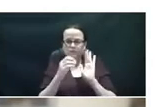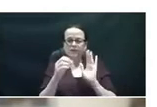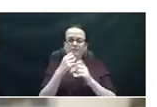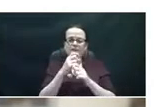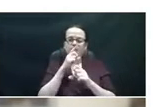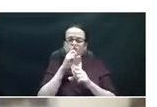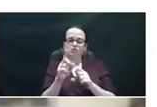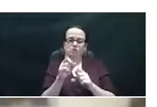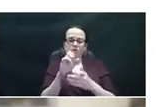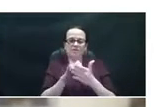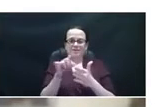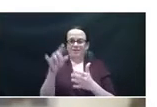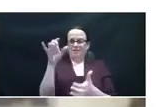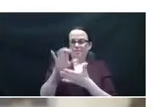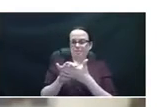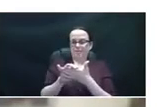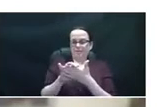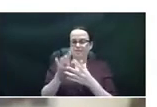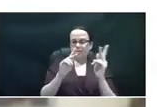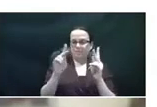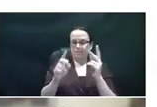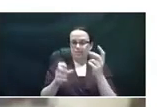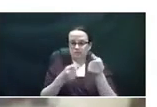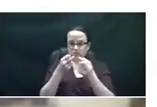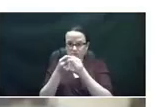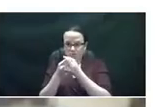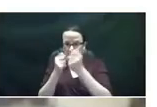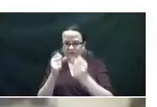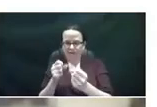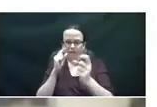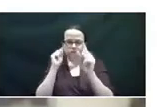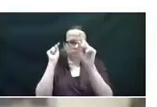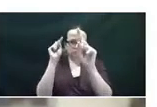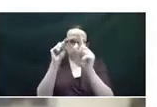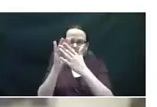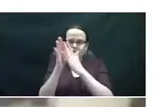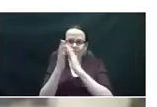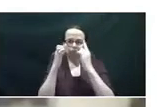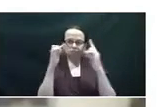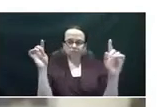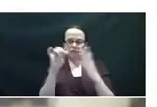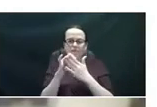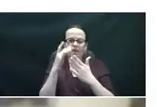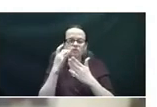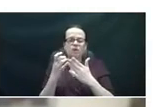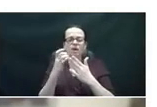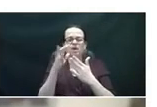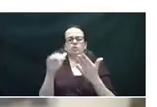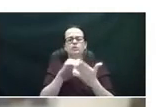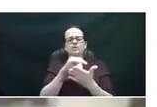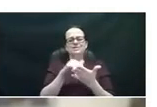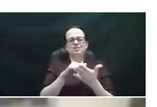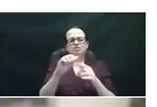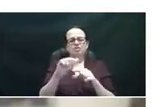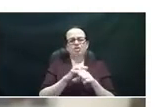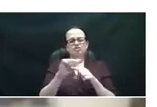sure that they believe that the people that they're supporting can reach these goals, which is why, again, we centered our